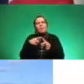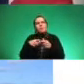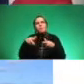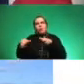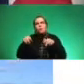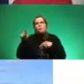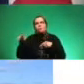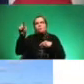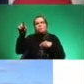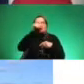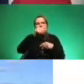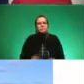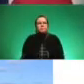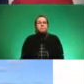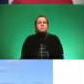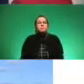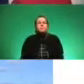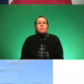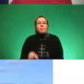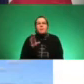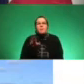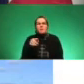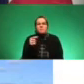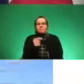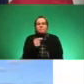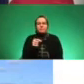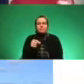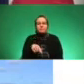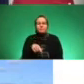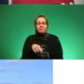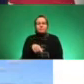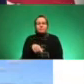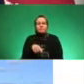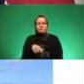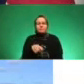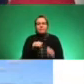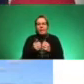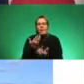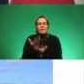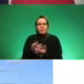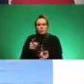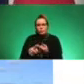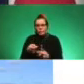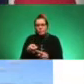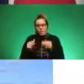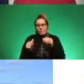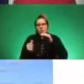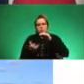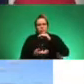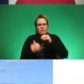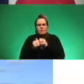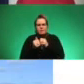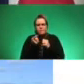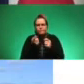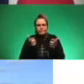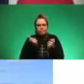from there. On the bottom row there is basically how I get to and from Antarctica.